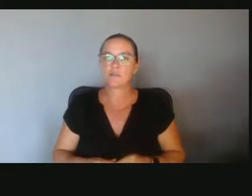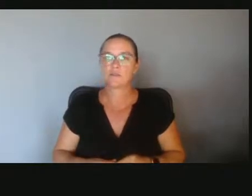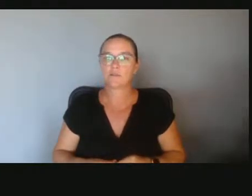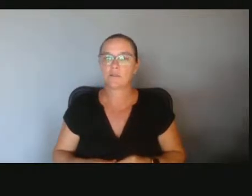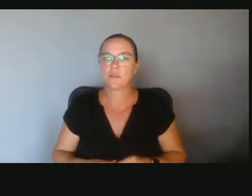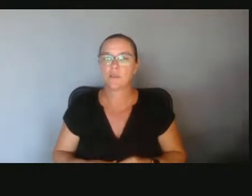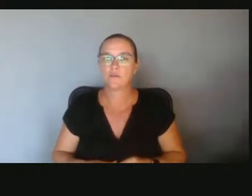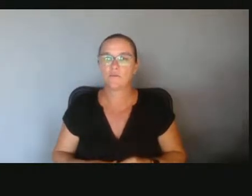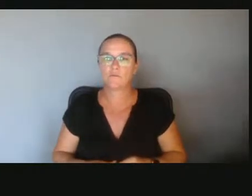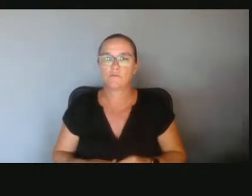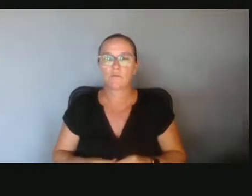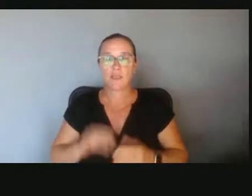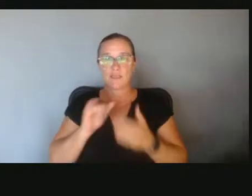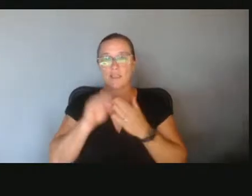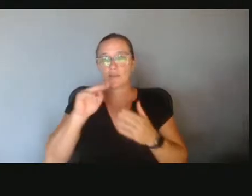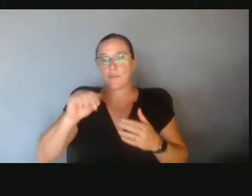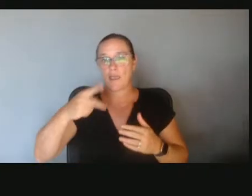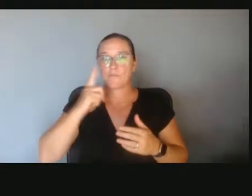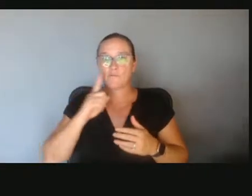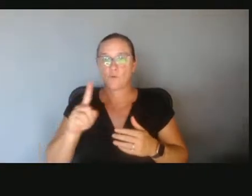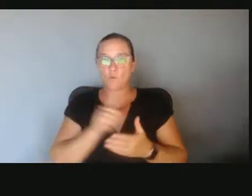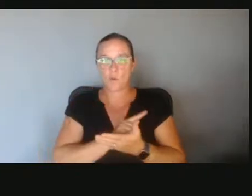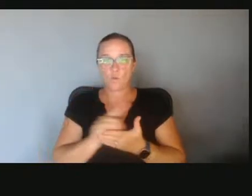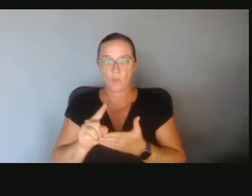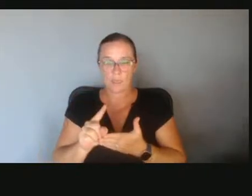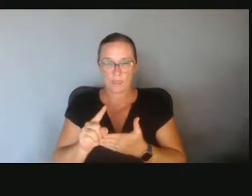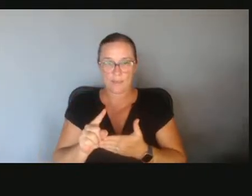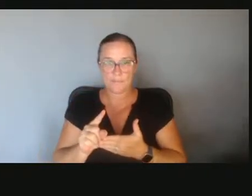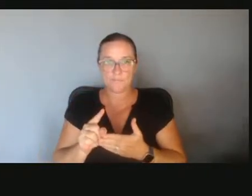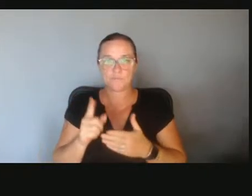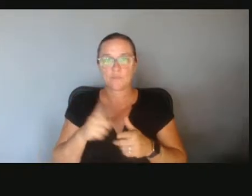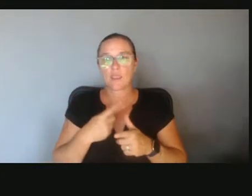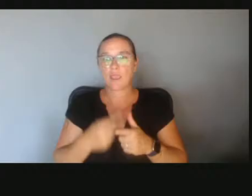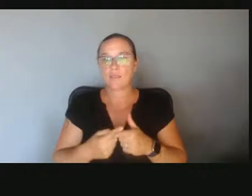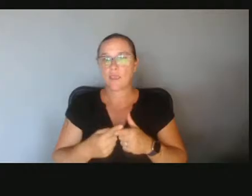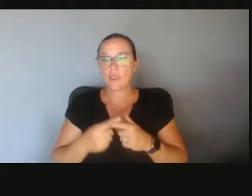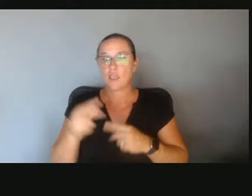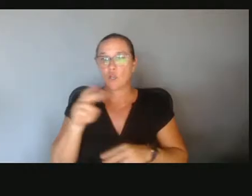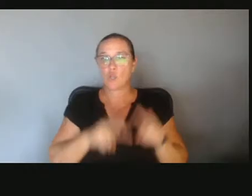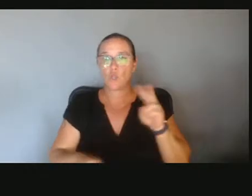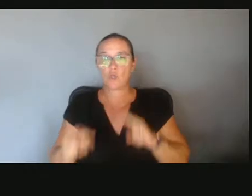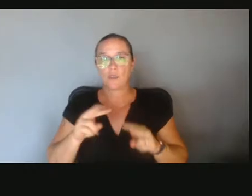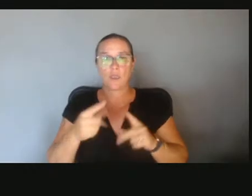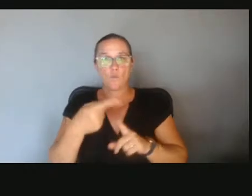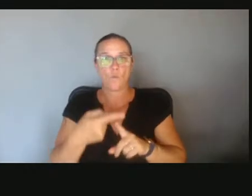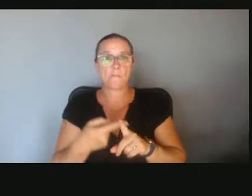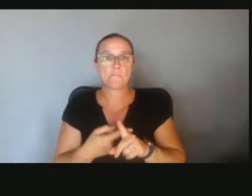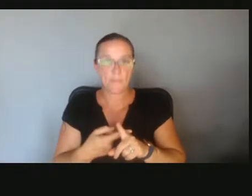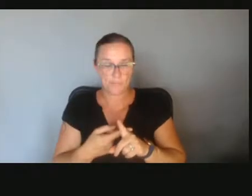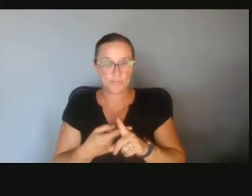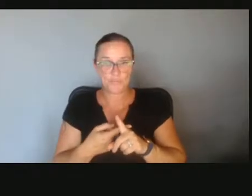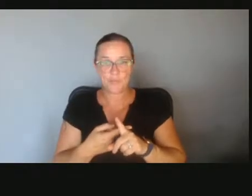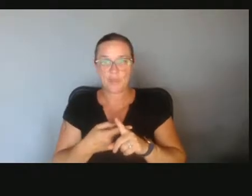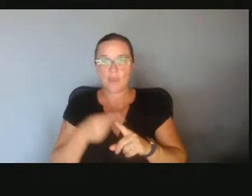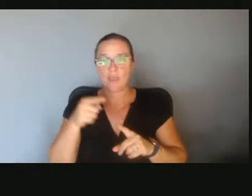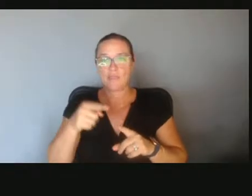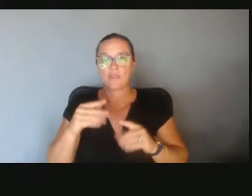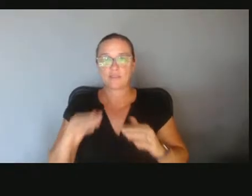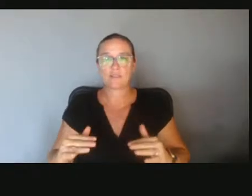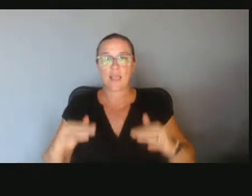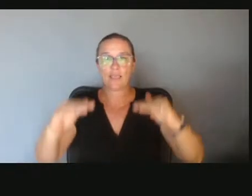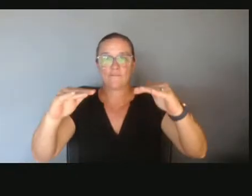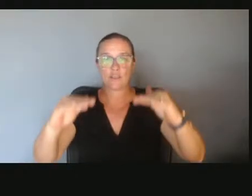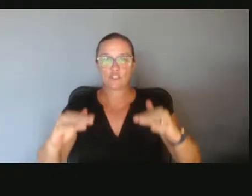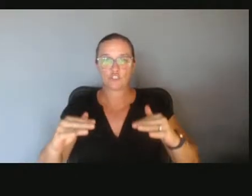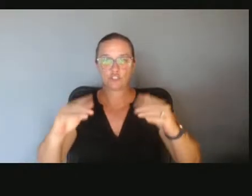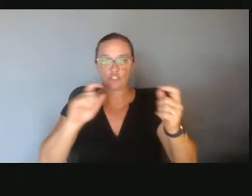So that's the map for the last week. And then coming to the last month, zooming out, we can look at crater elevation.